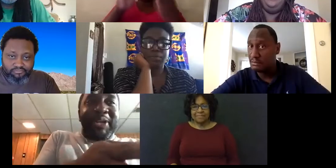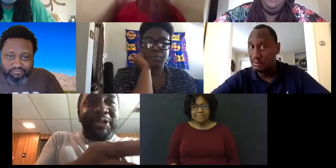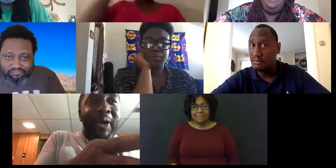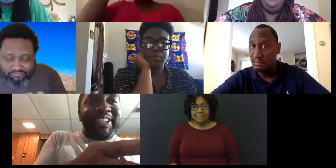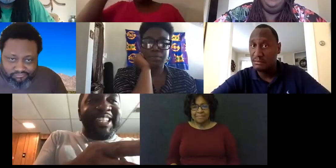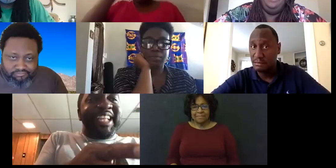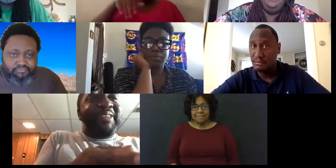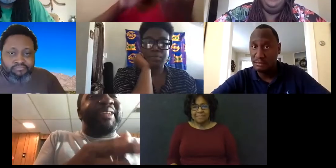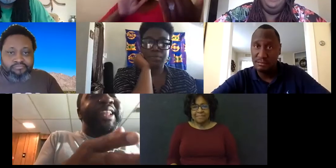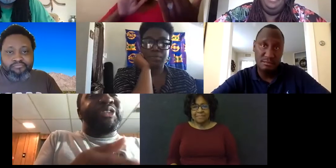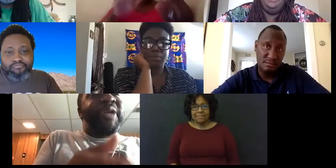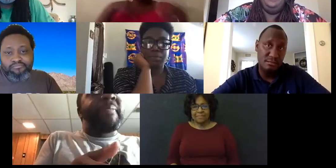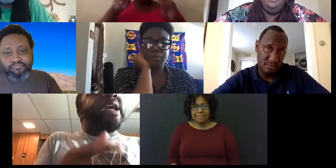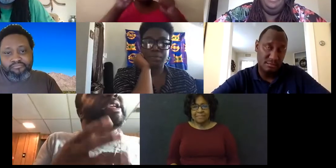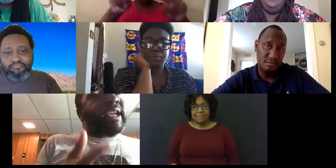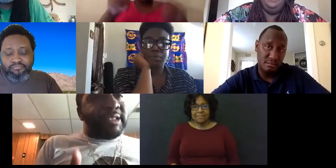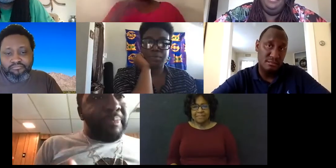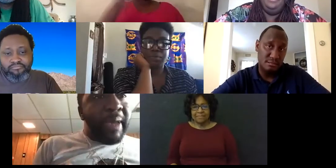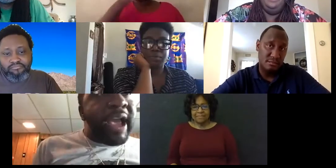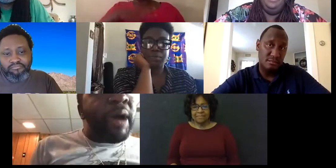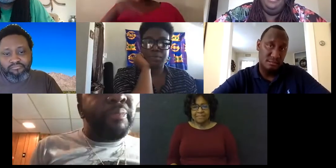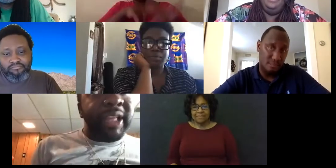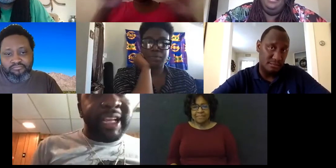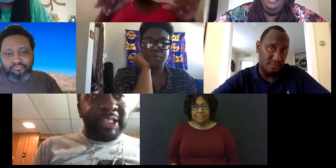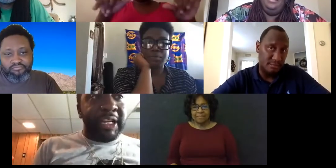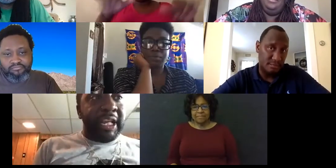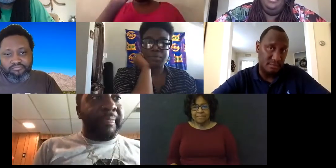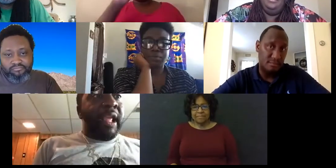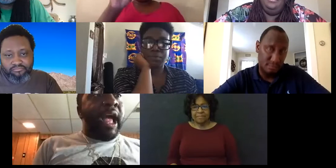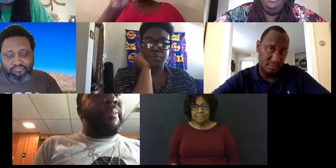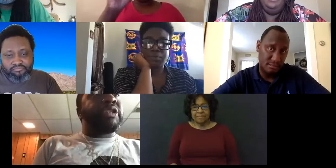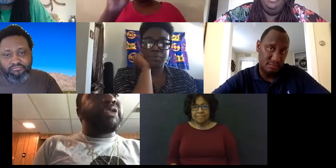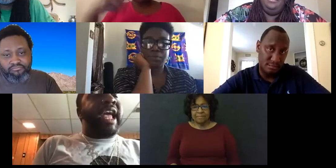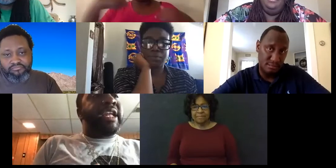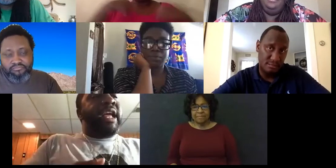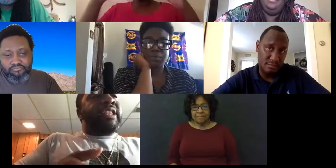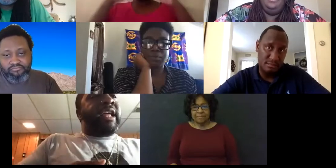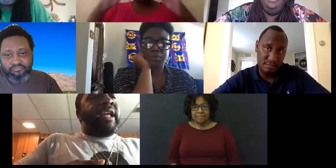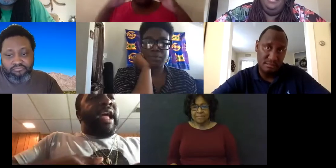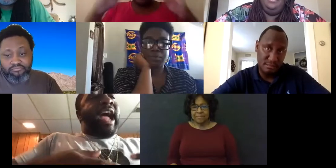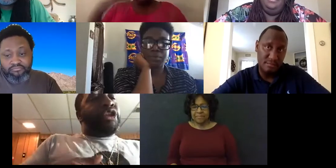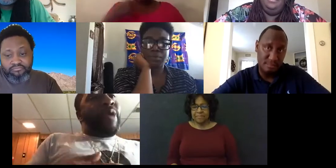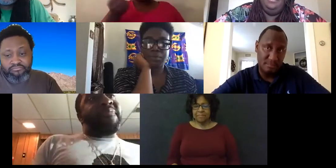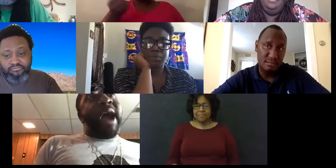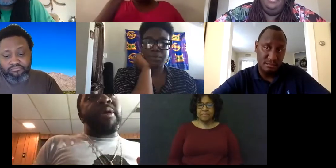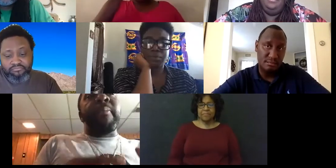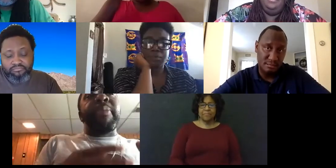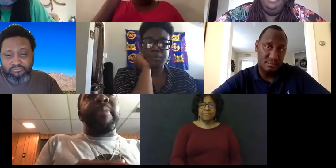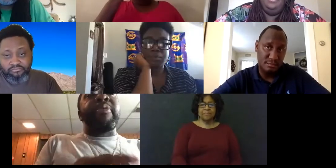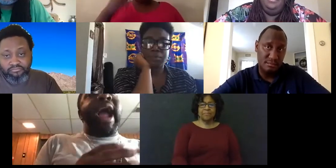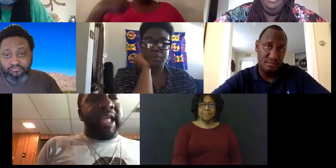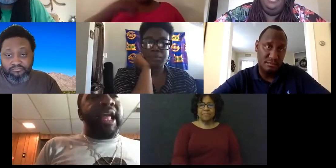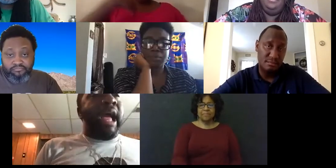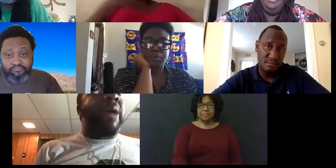that. So I'm trying to look at you both at the same time to let you know. Yes, ma'am. I'm listening. I'm understanding that I do have power,